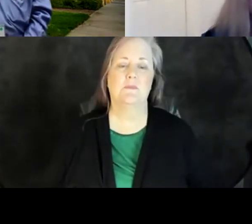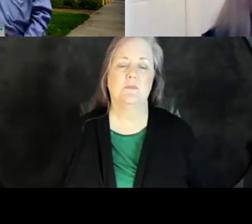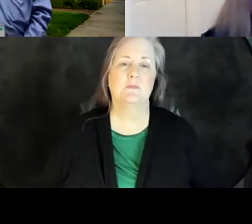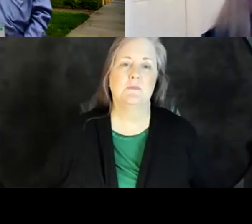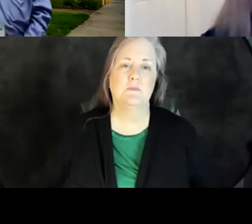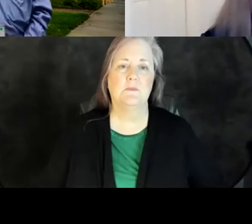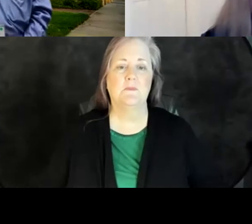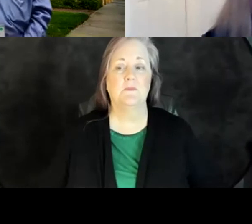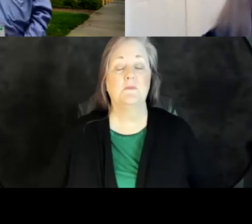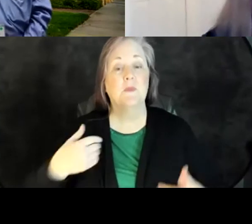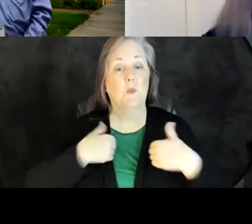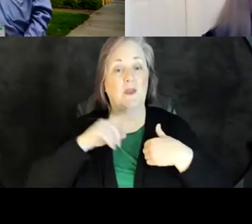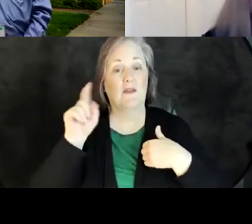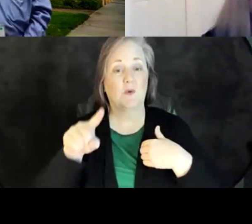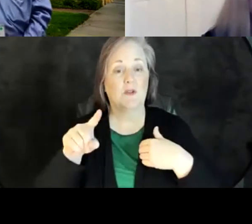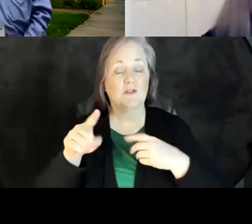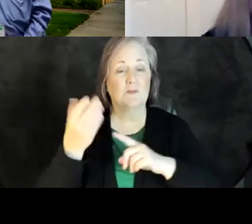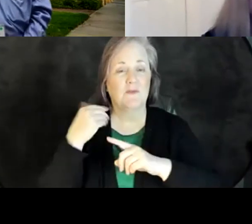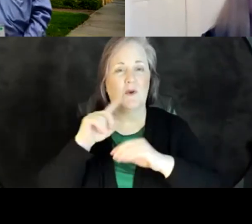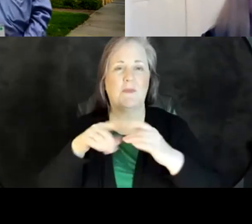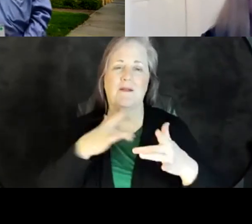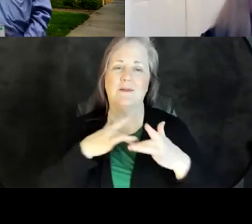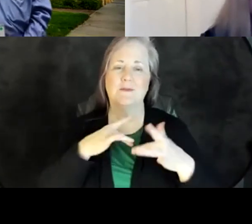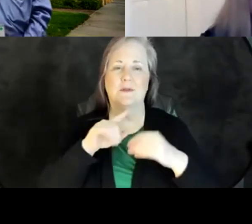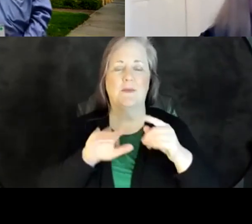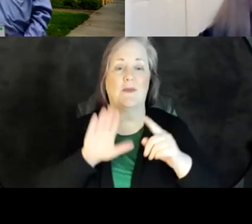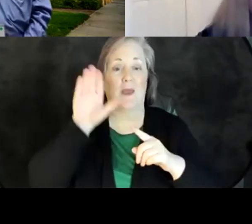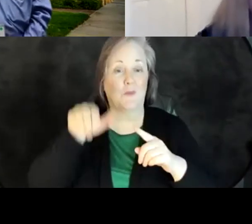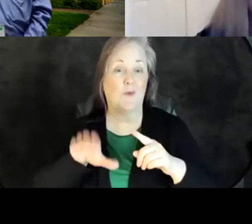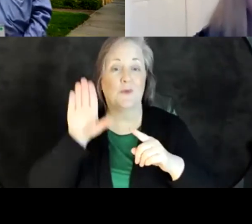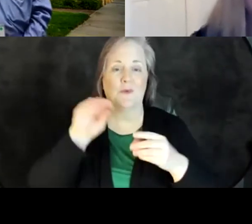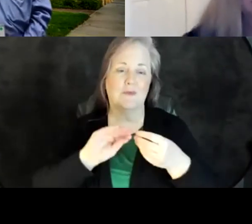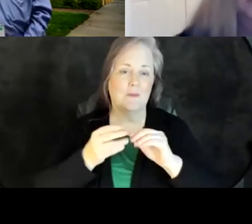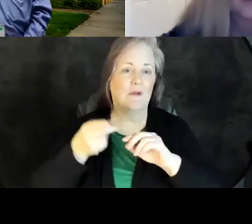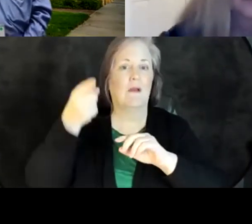So we had a question earlier about concerns about the roller coaster effect of